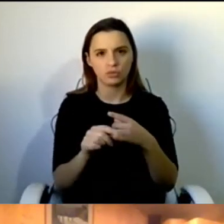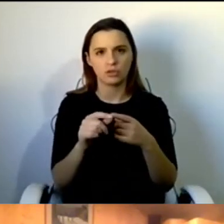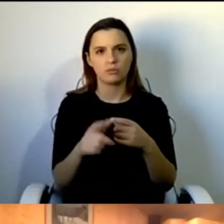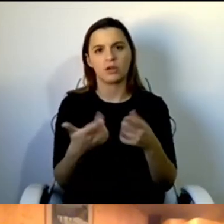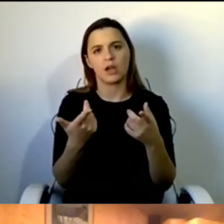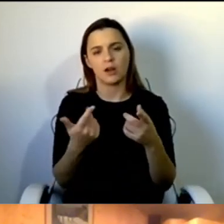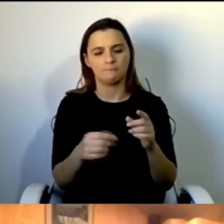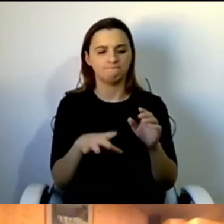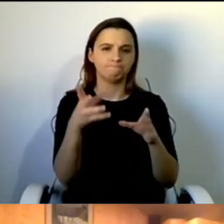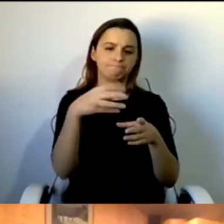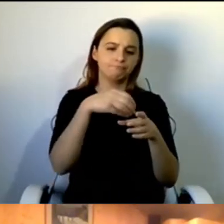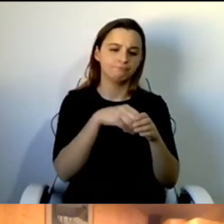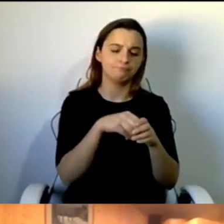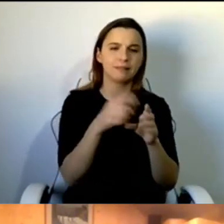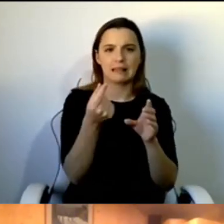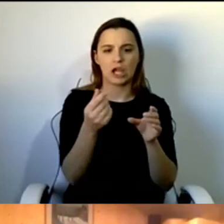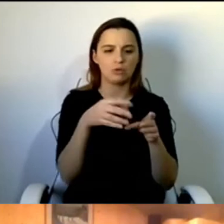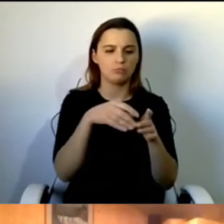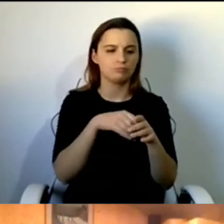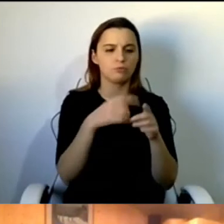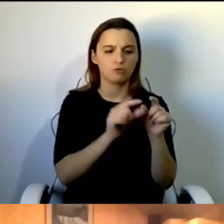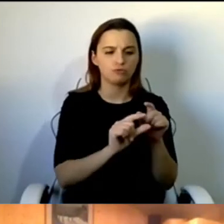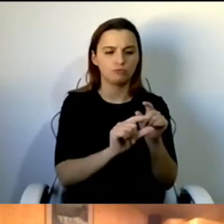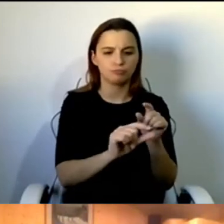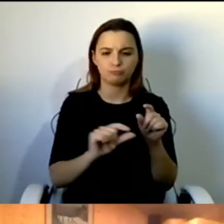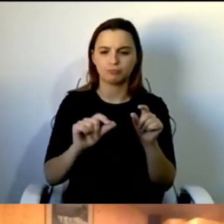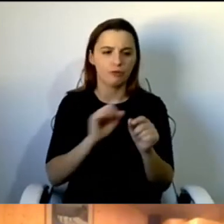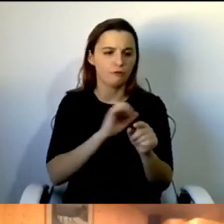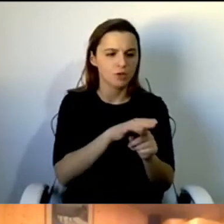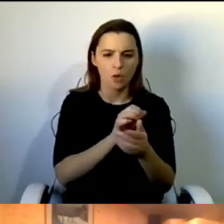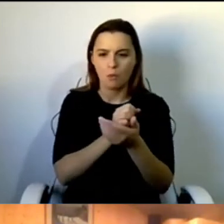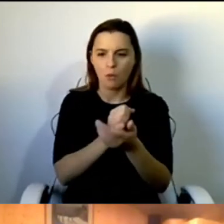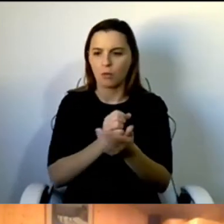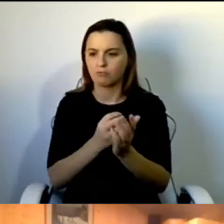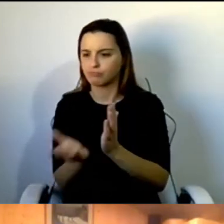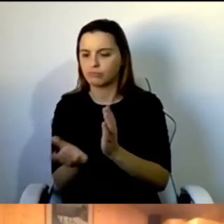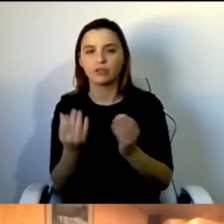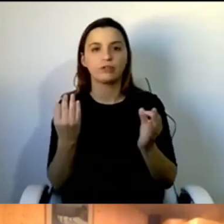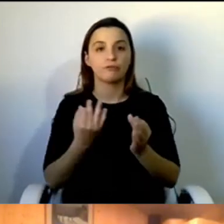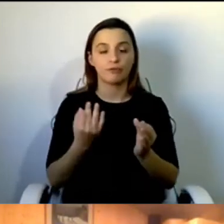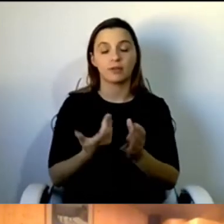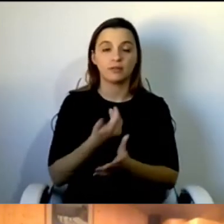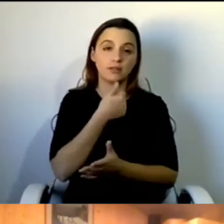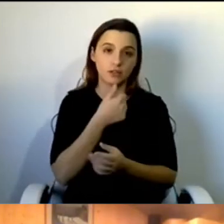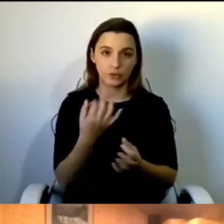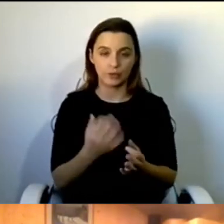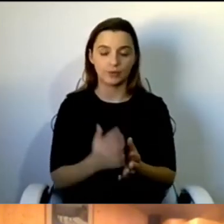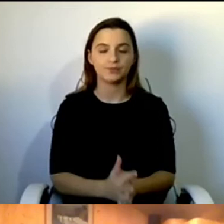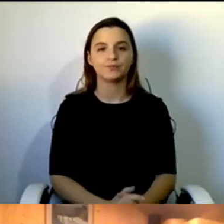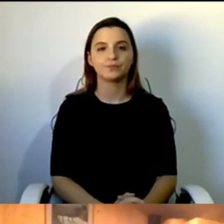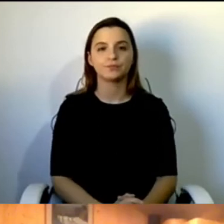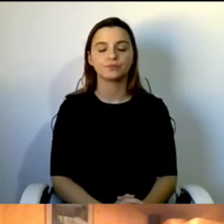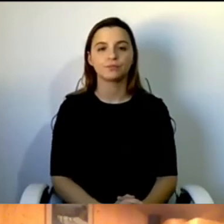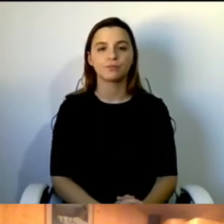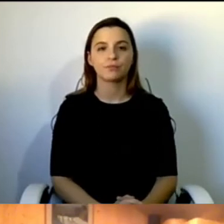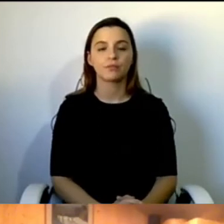and evaluation. So that's how it was set up. People came into it. It was a small project.